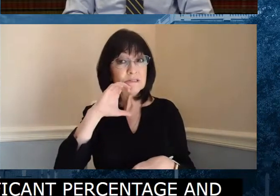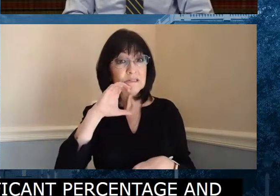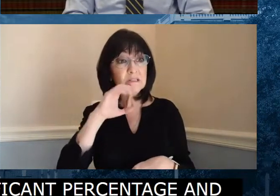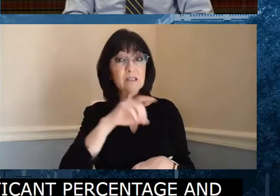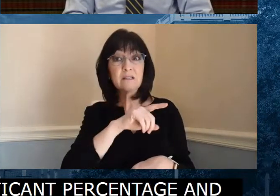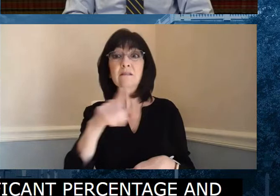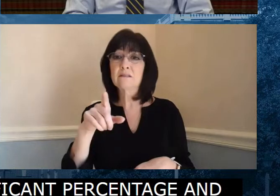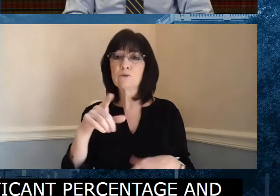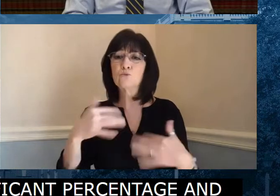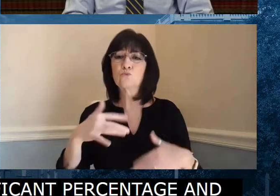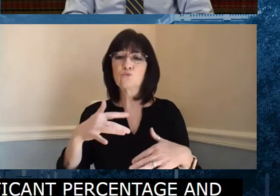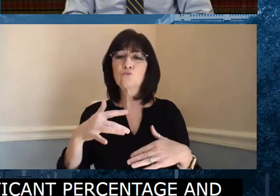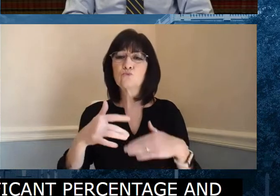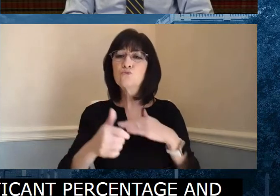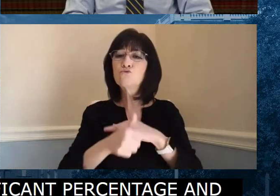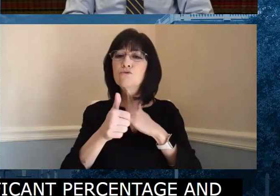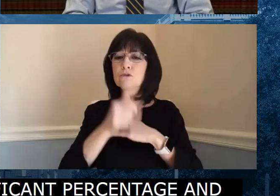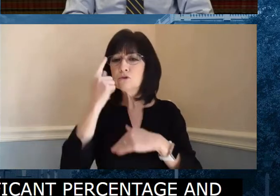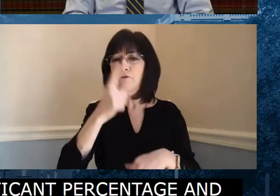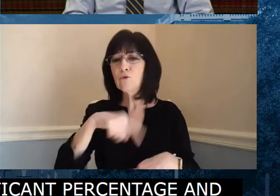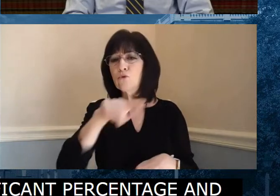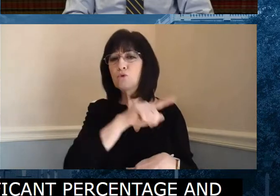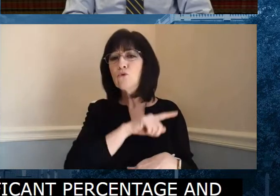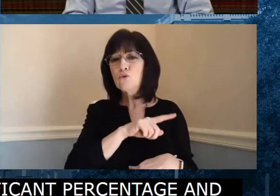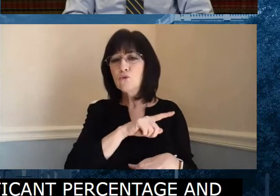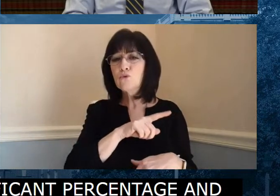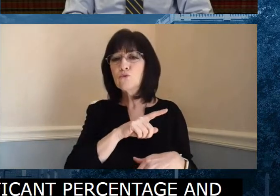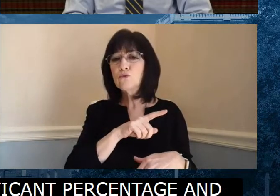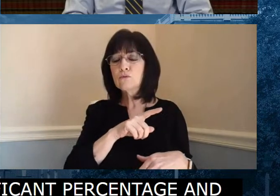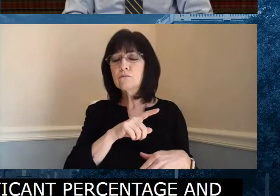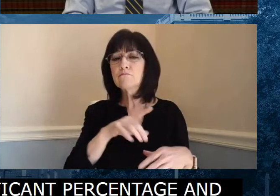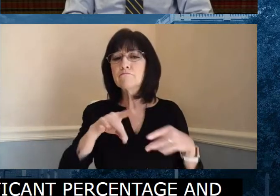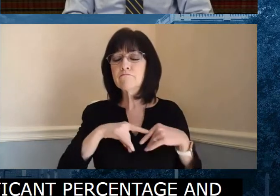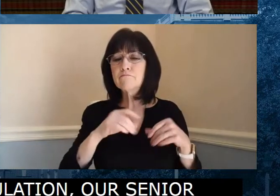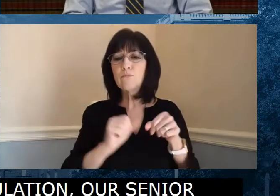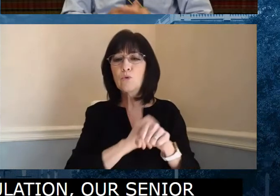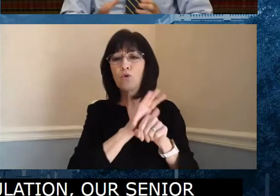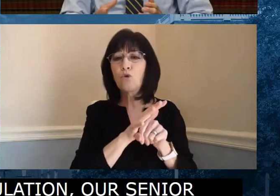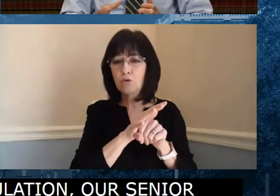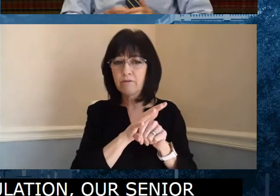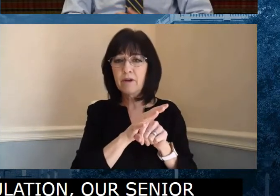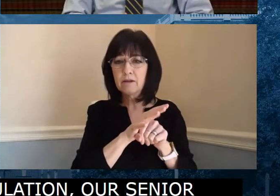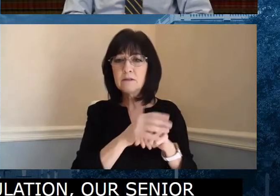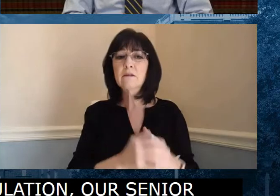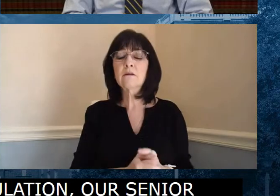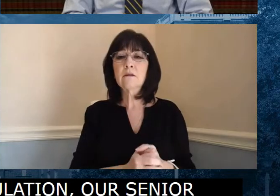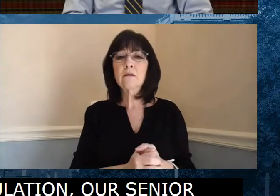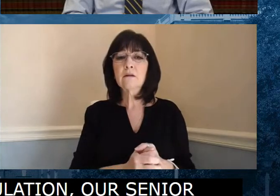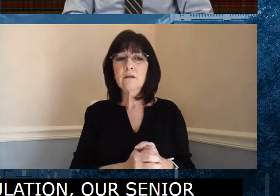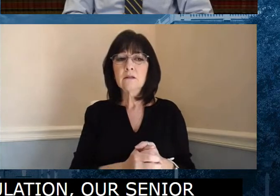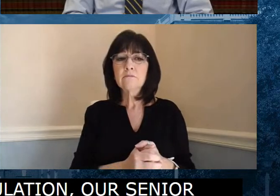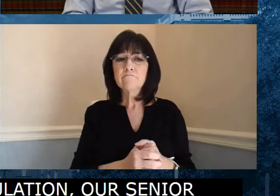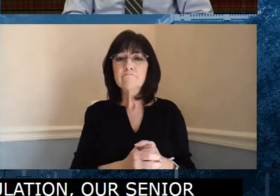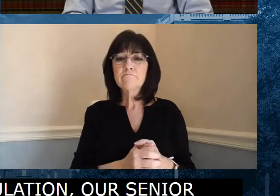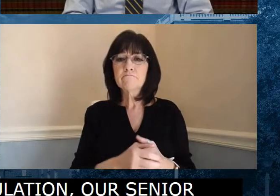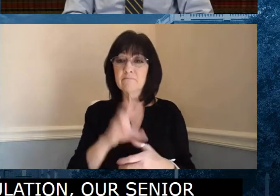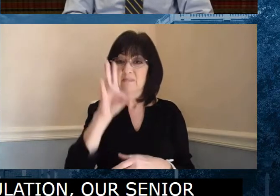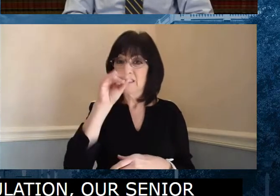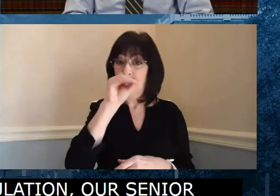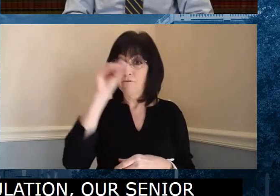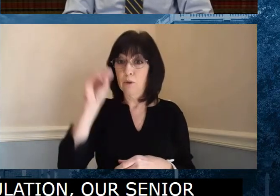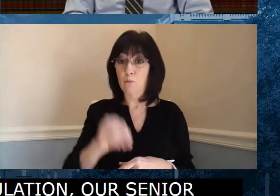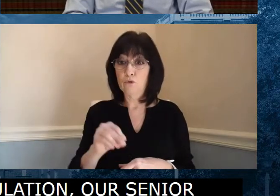are senior citizens, those 65 and older that have been fully vaccinated or at least received one dose, and about 70%,